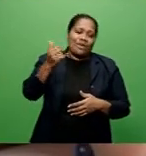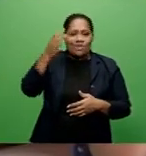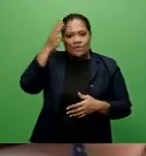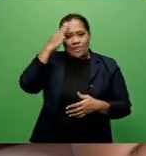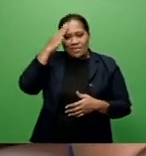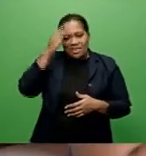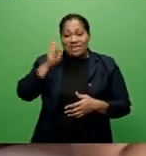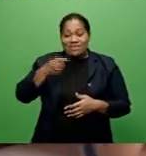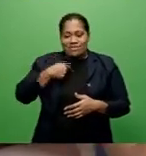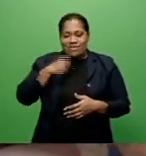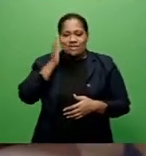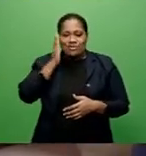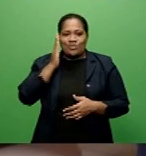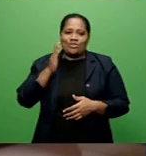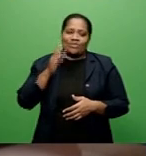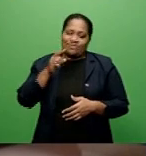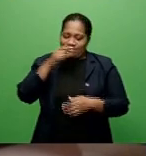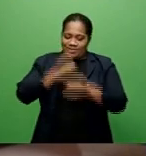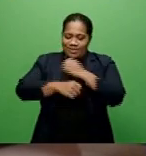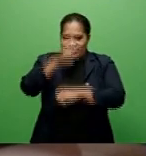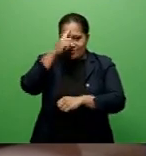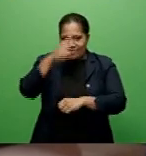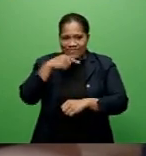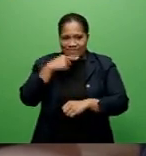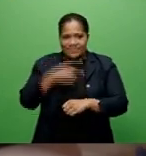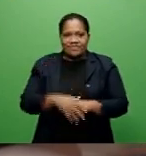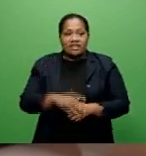mother Devina Chaudhry says they want their son